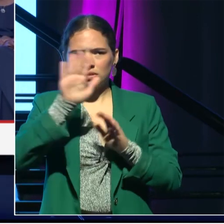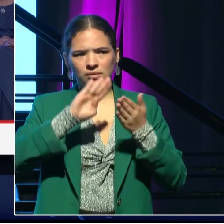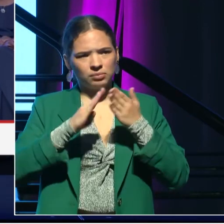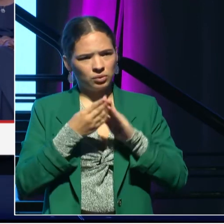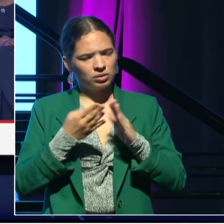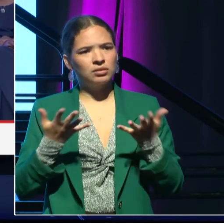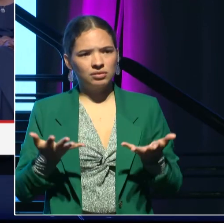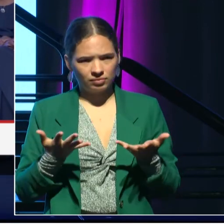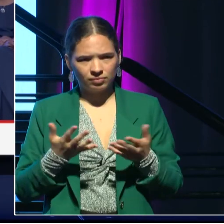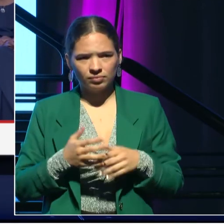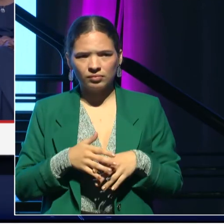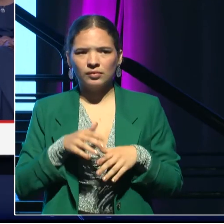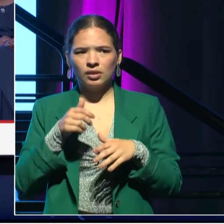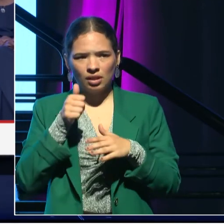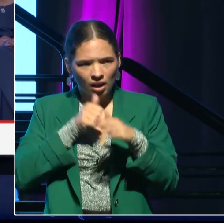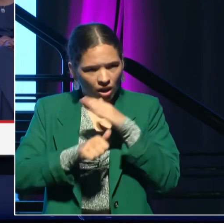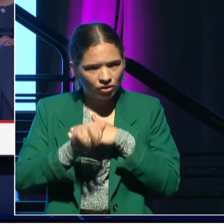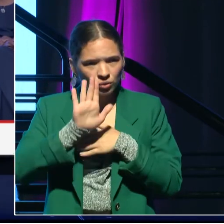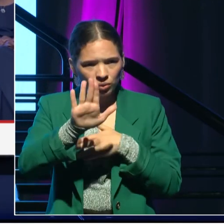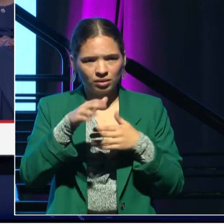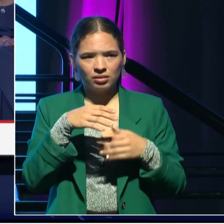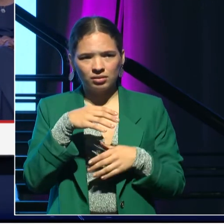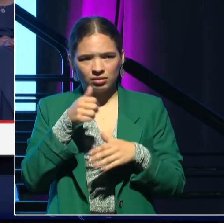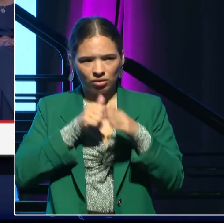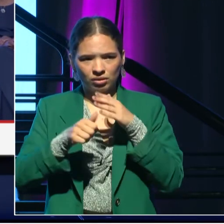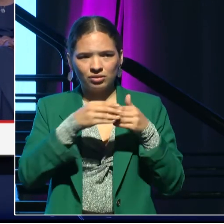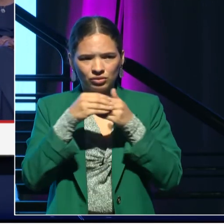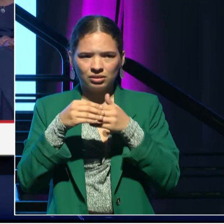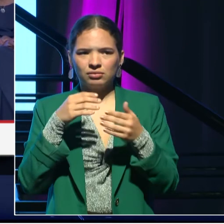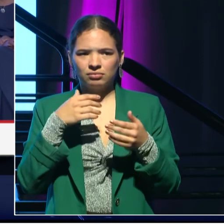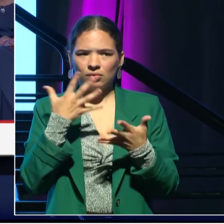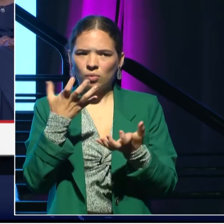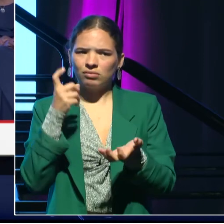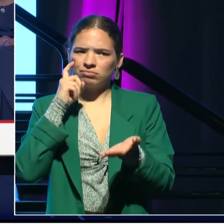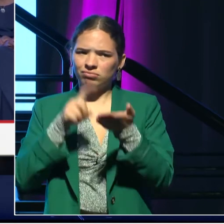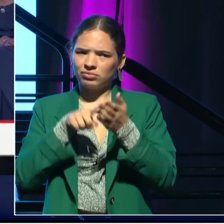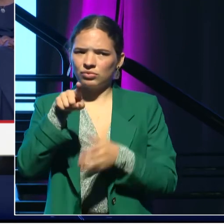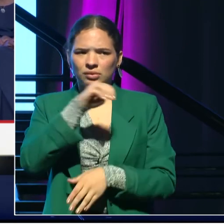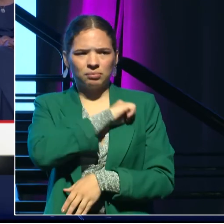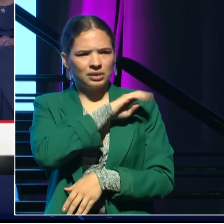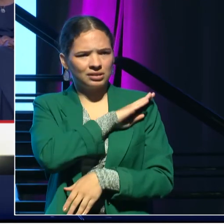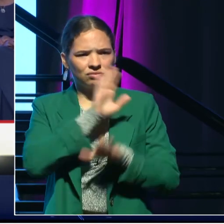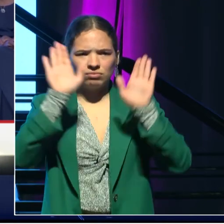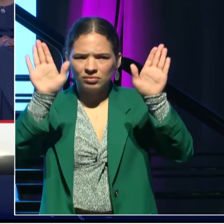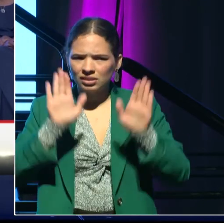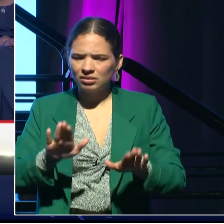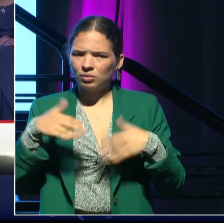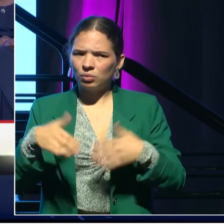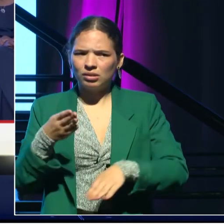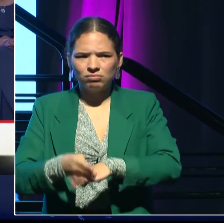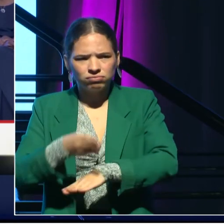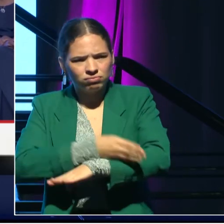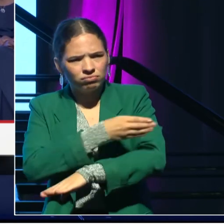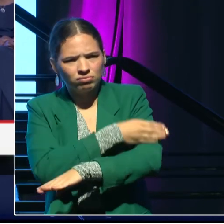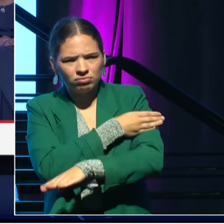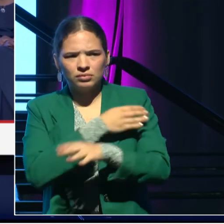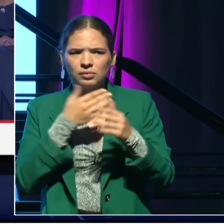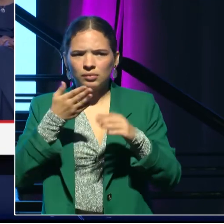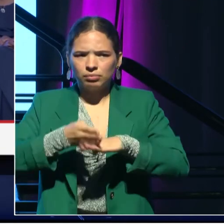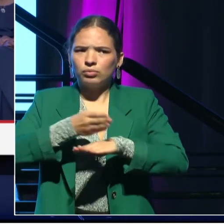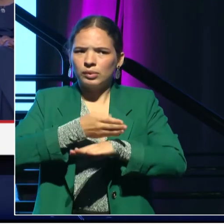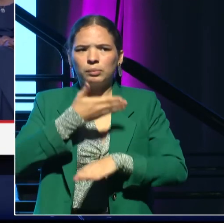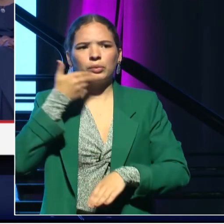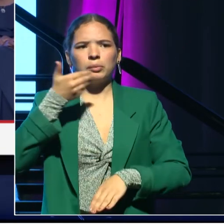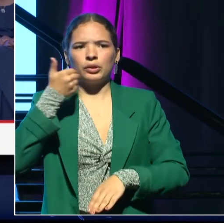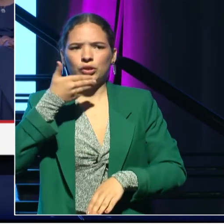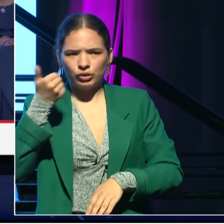of your mayor. And so I just want to acknowledge the great progress that has been made and the work that has been done, and what we are trying to do is give y'all the